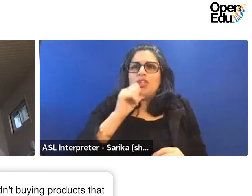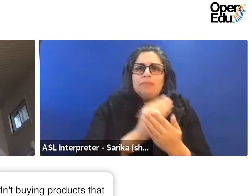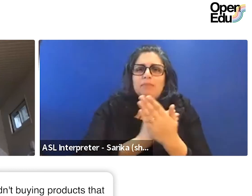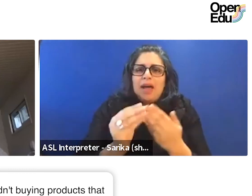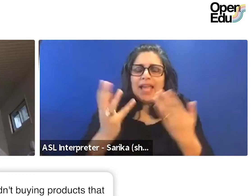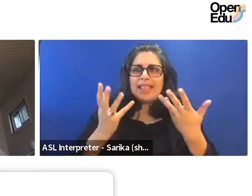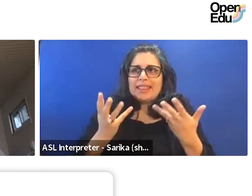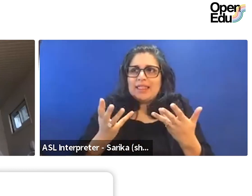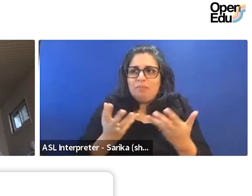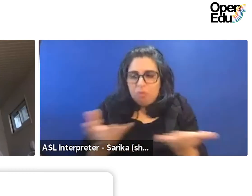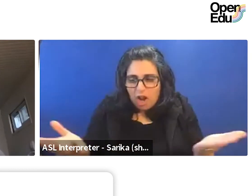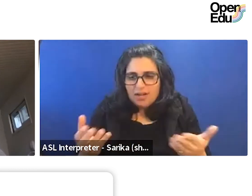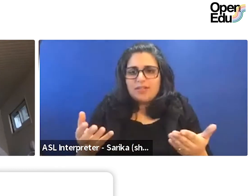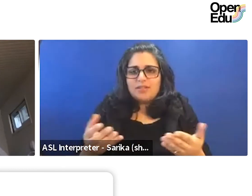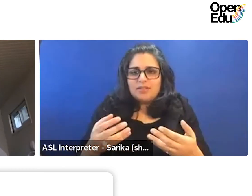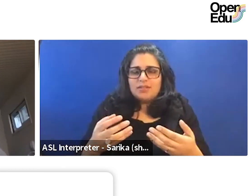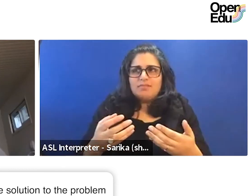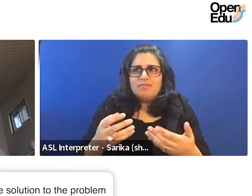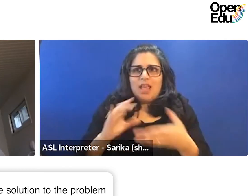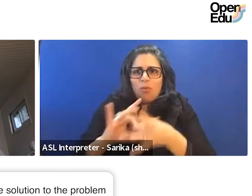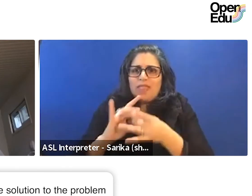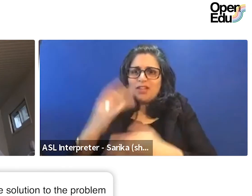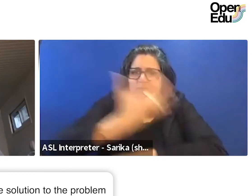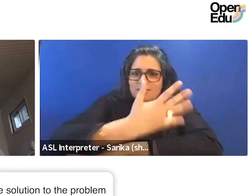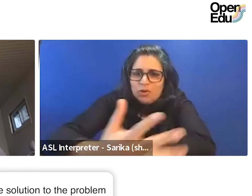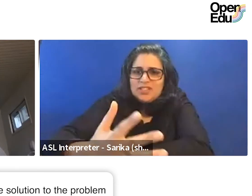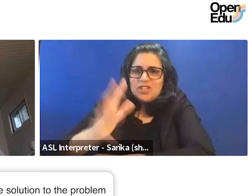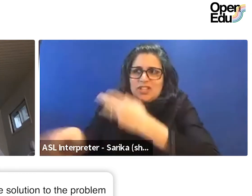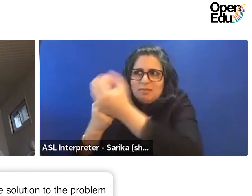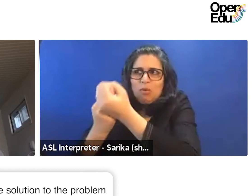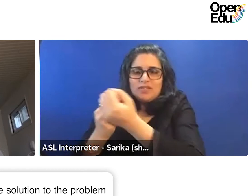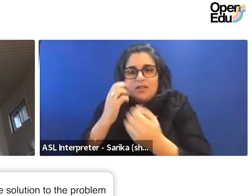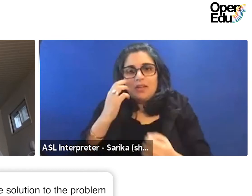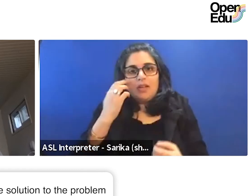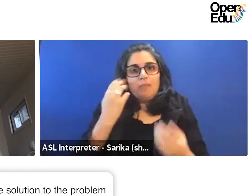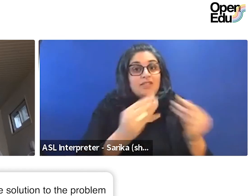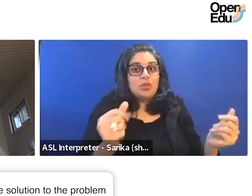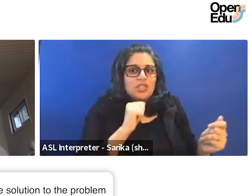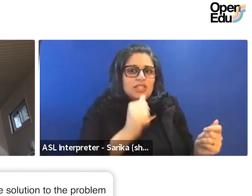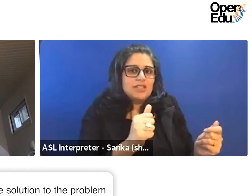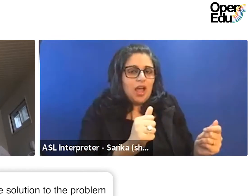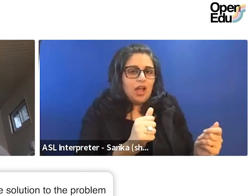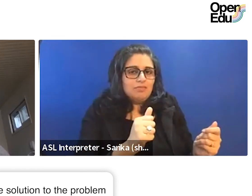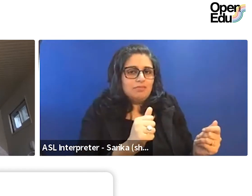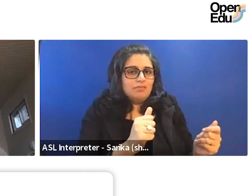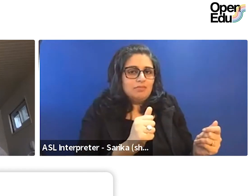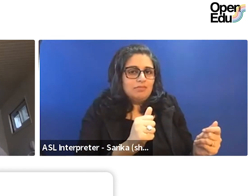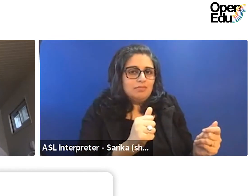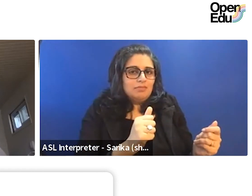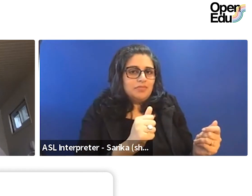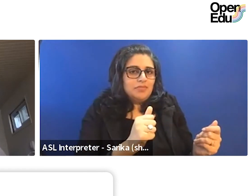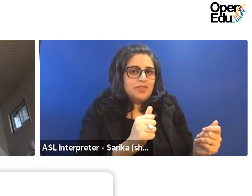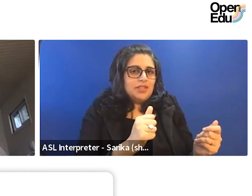to deforestation, which supports them. But the solution to the problem is not having the product